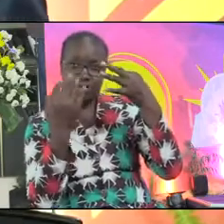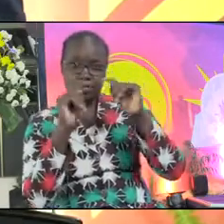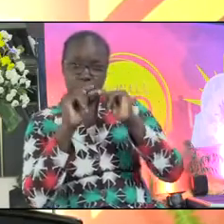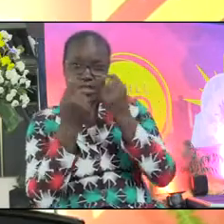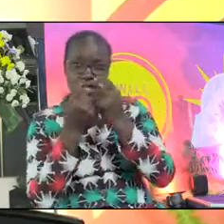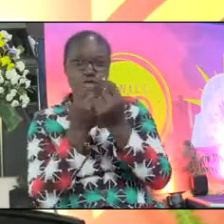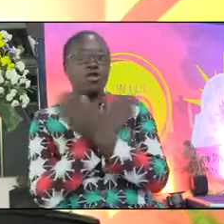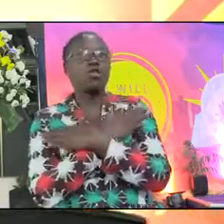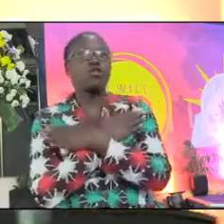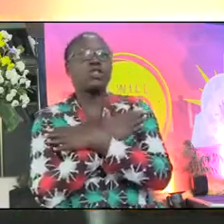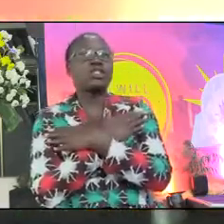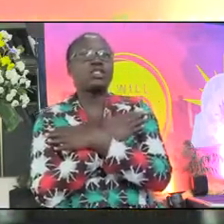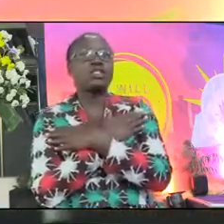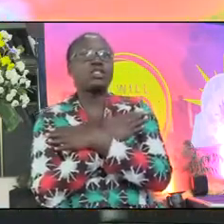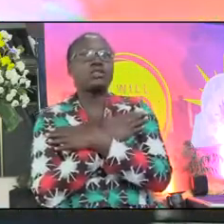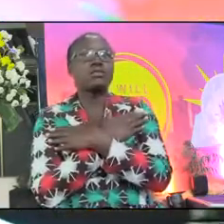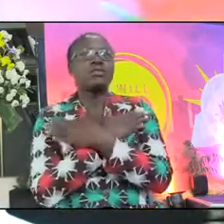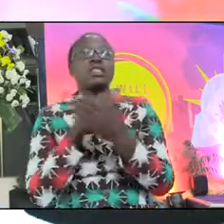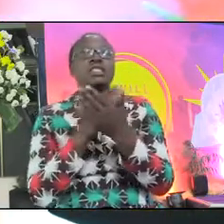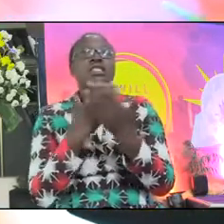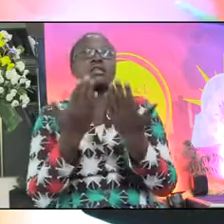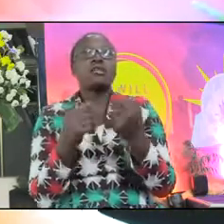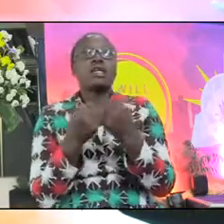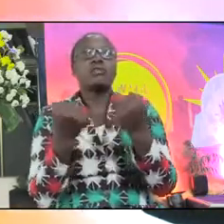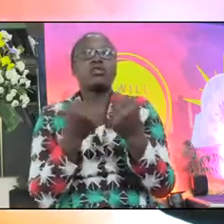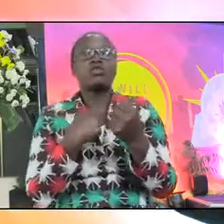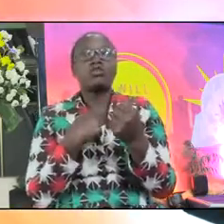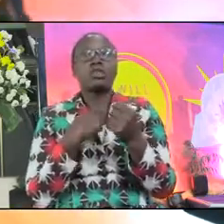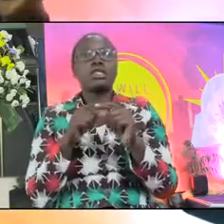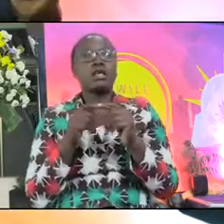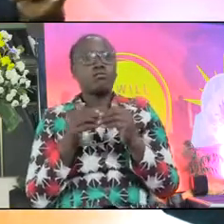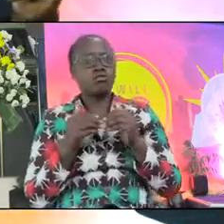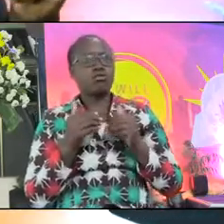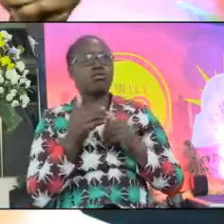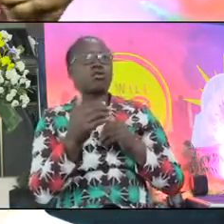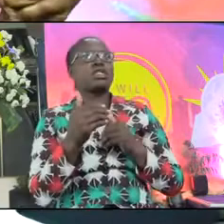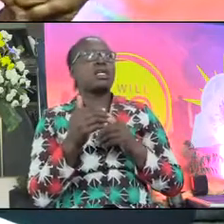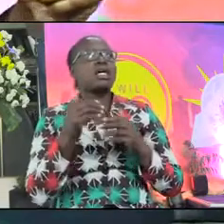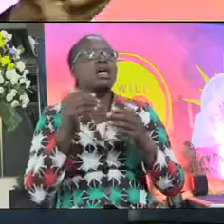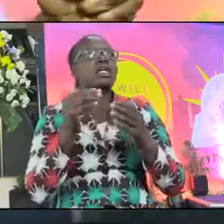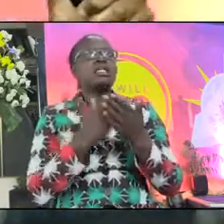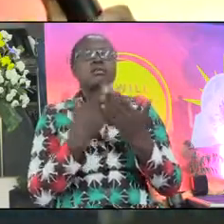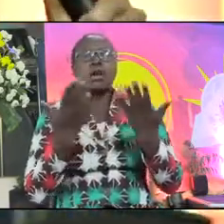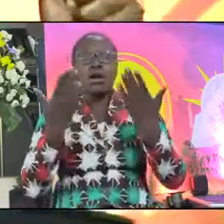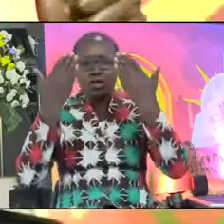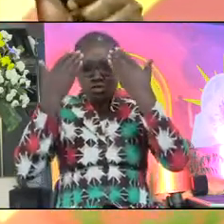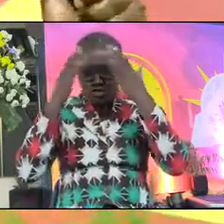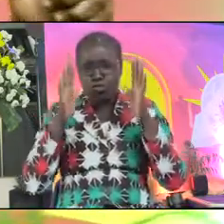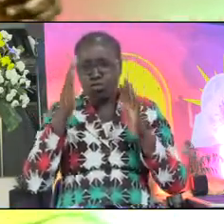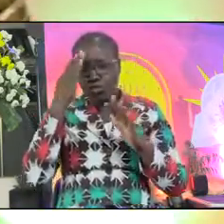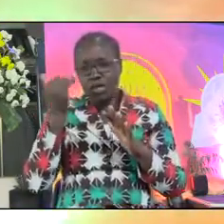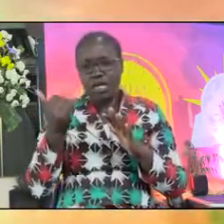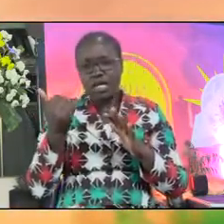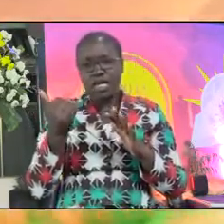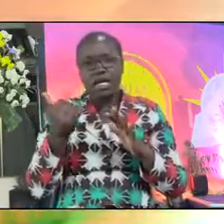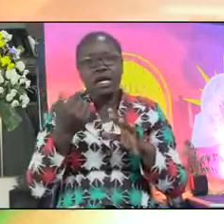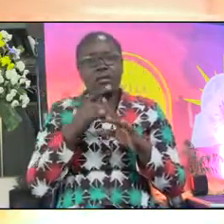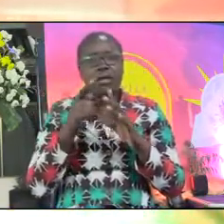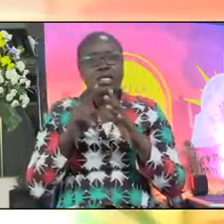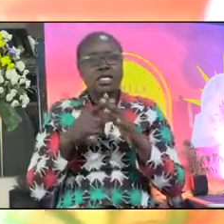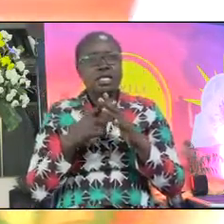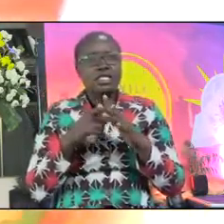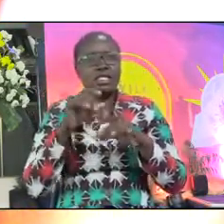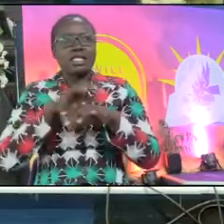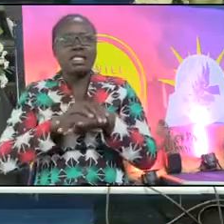types? Now that something happened to me when I turned 40. Somehow, I don't know why, somehow I